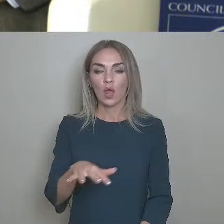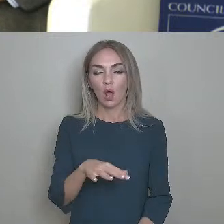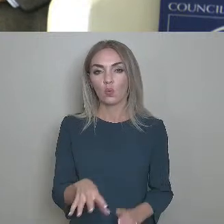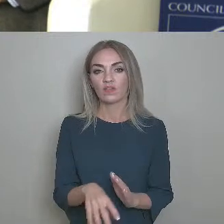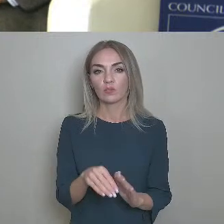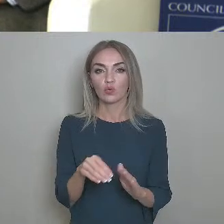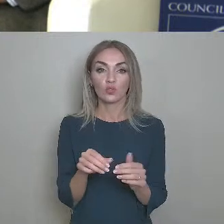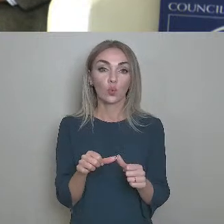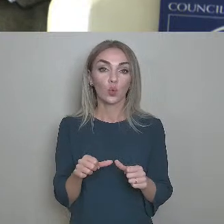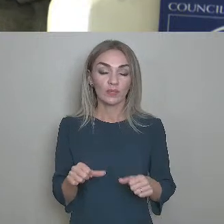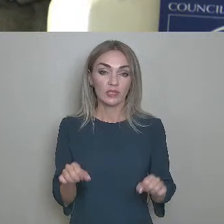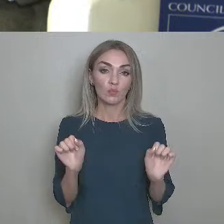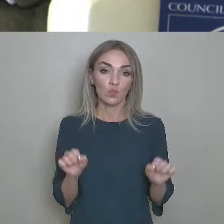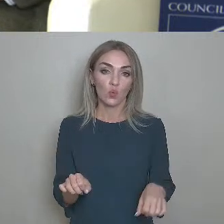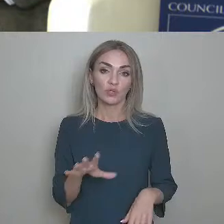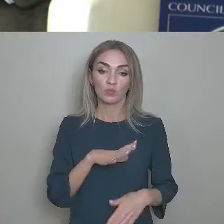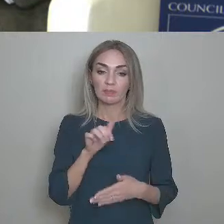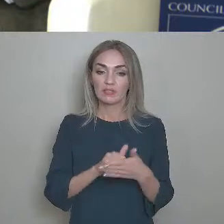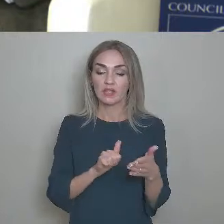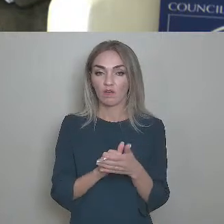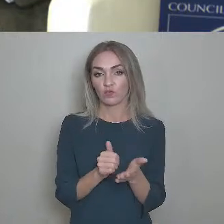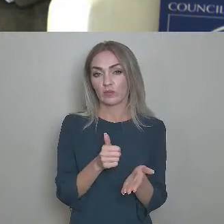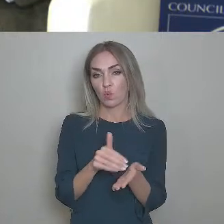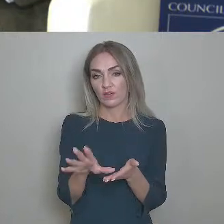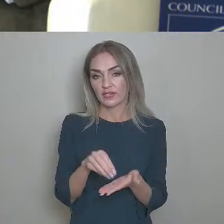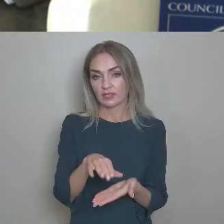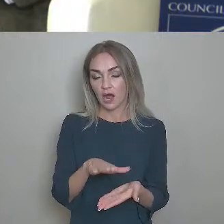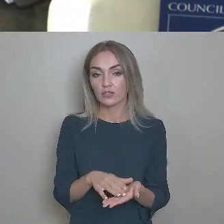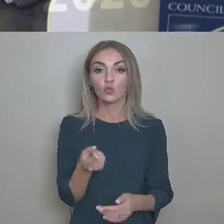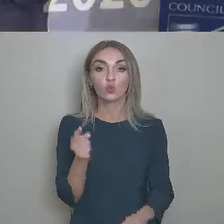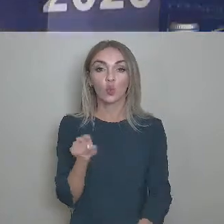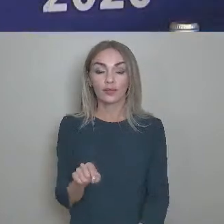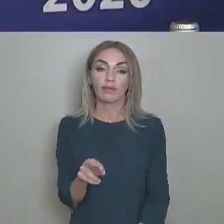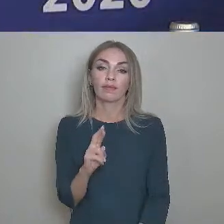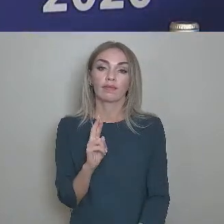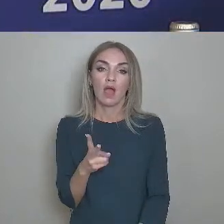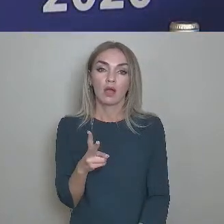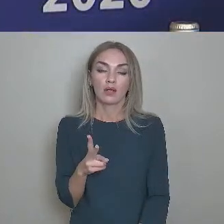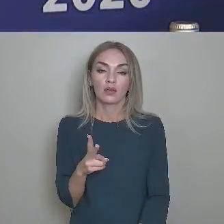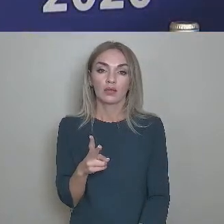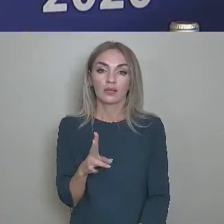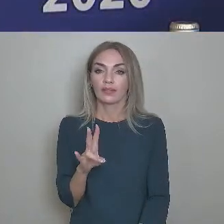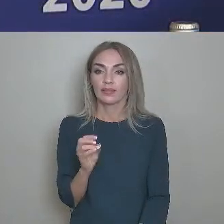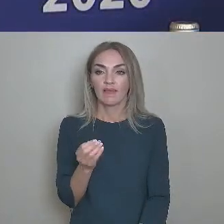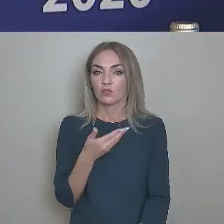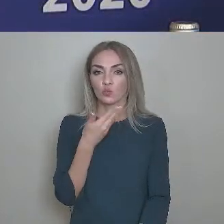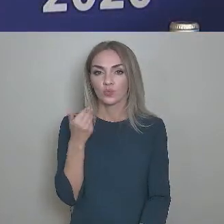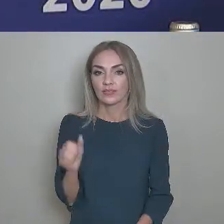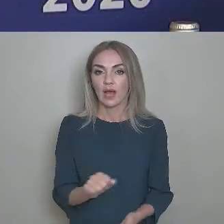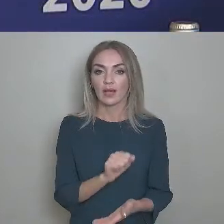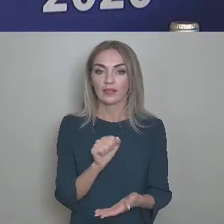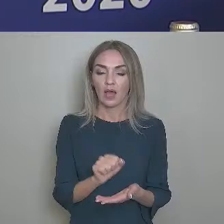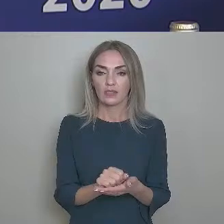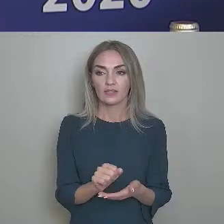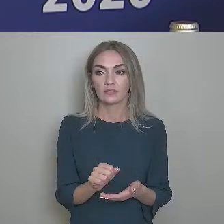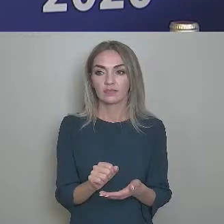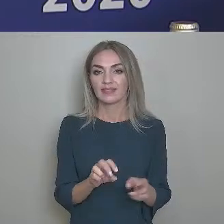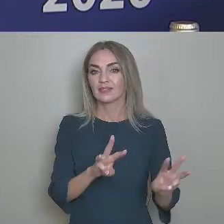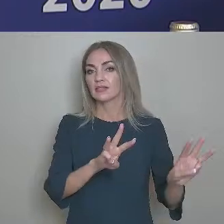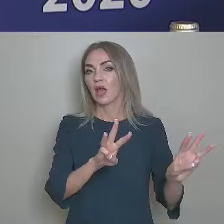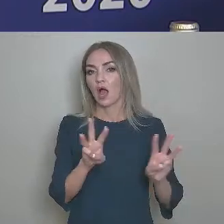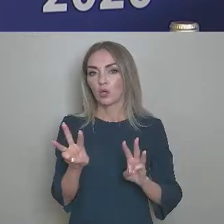well, and the failure to inform the CEC could be the grounds for the refusal